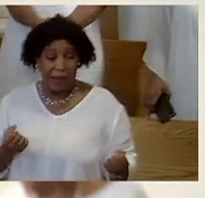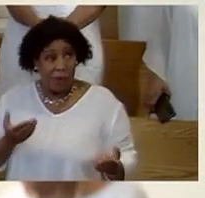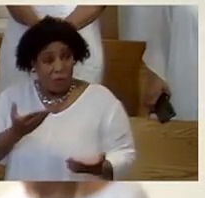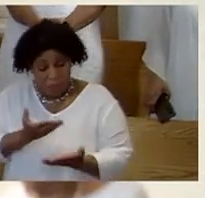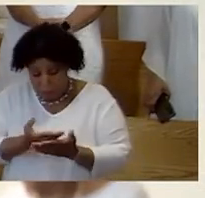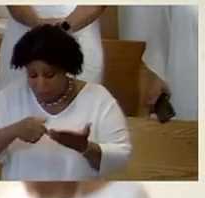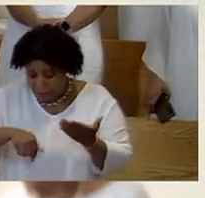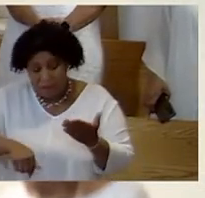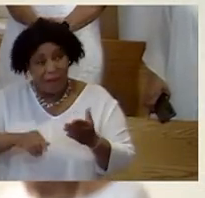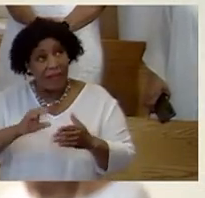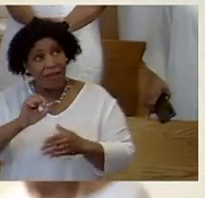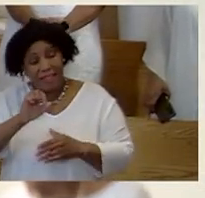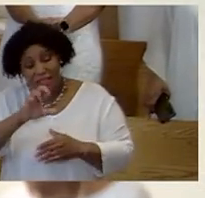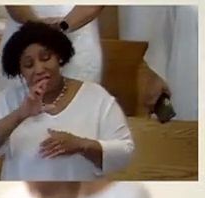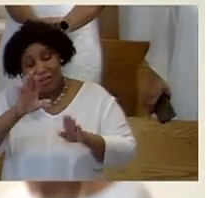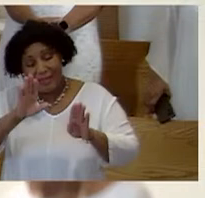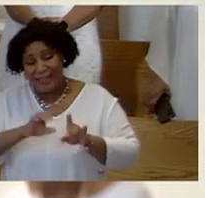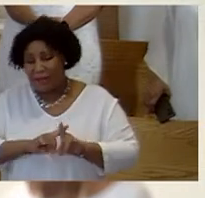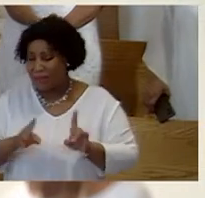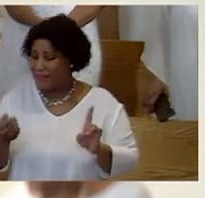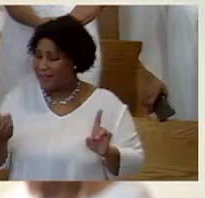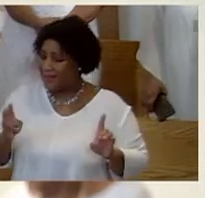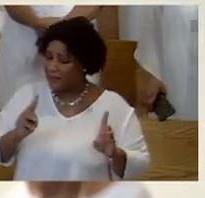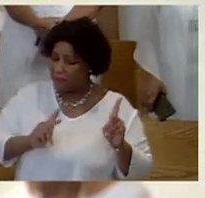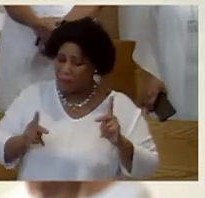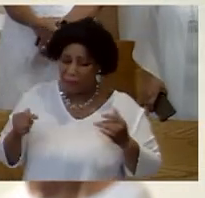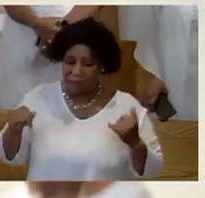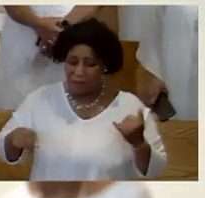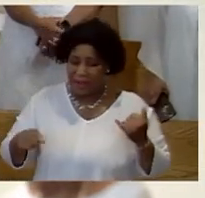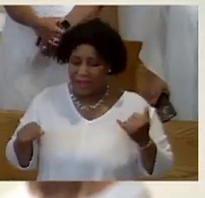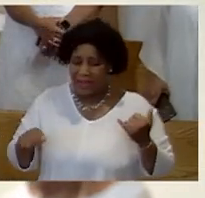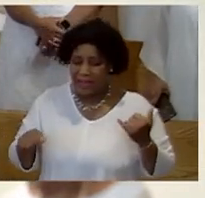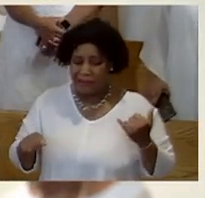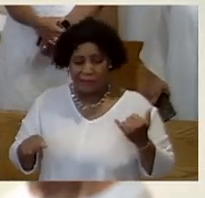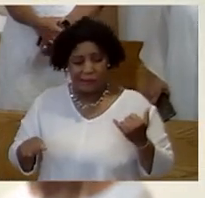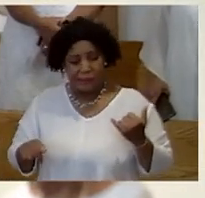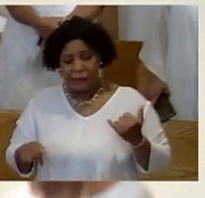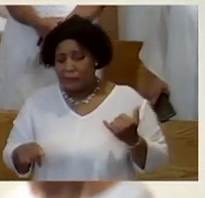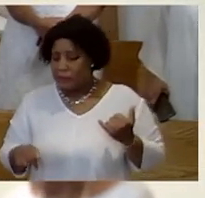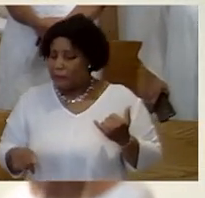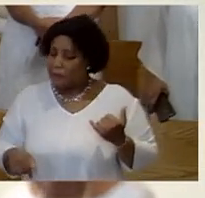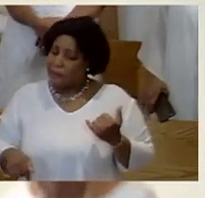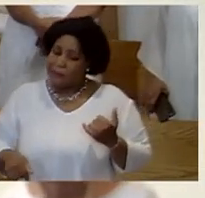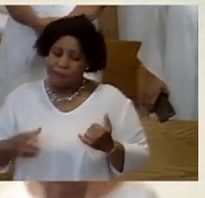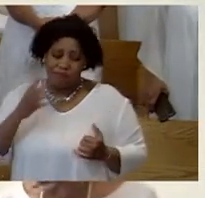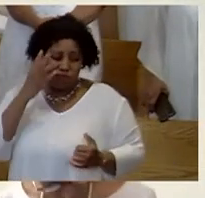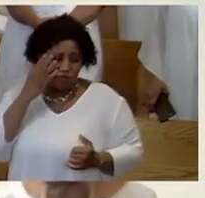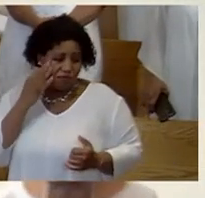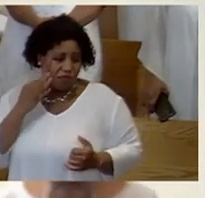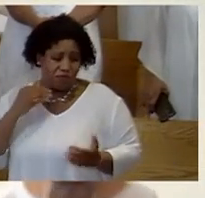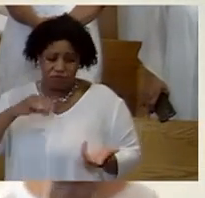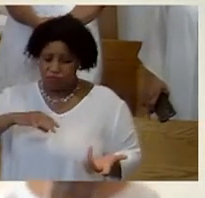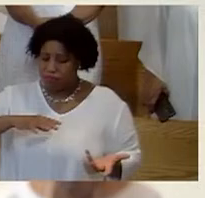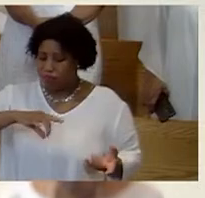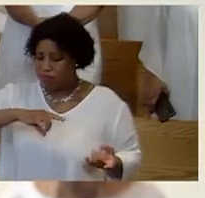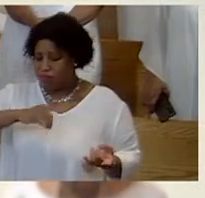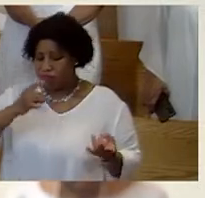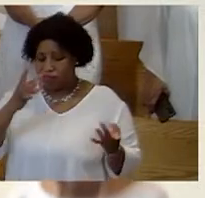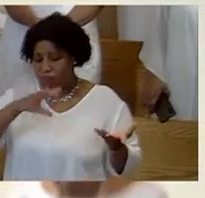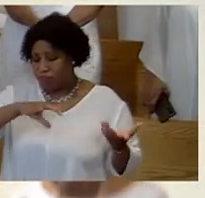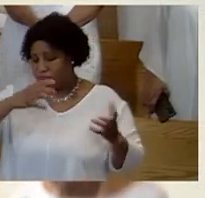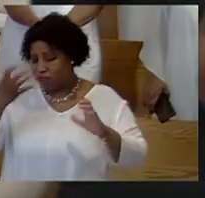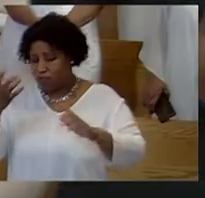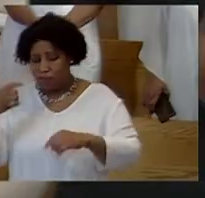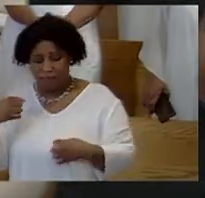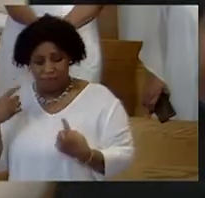here on Easter Sunday, Lord, but many of us that are in this building have gone through some storms since last time. We have